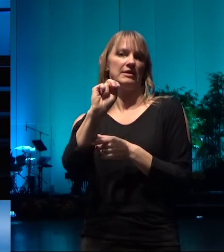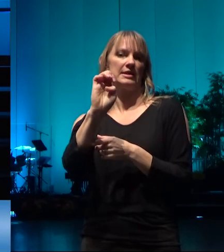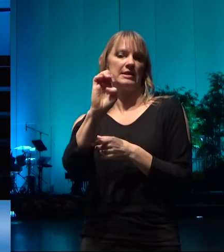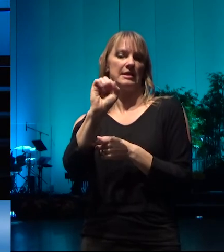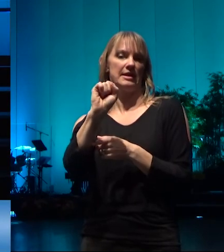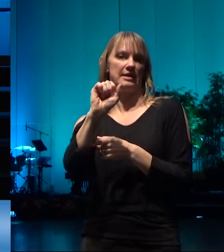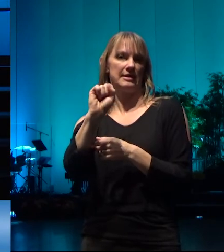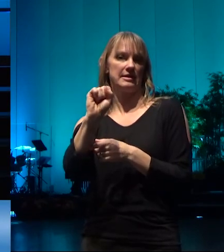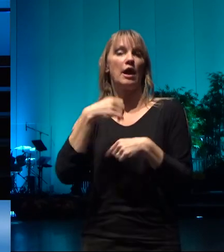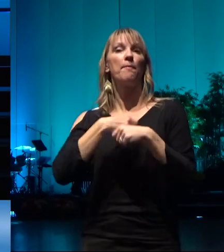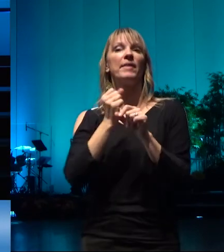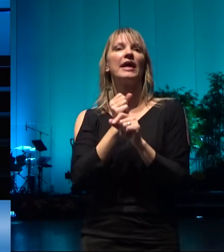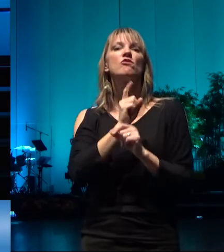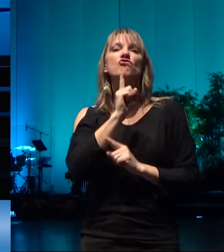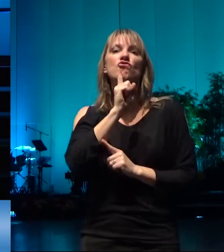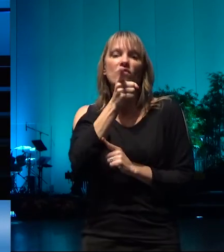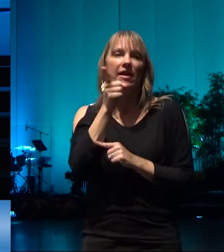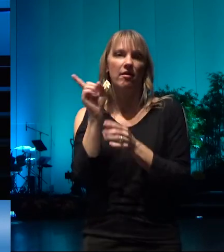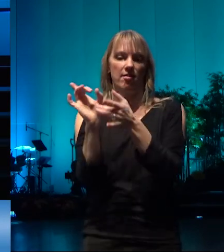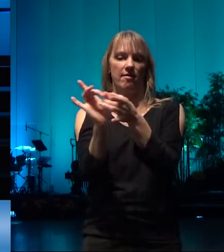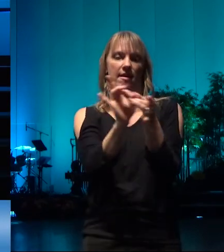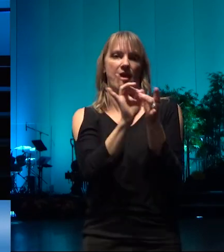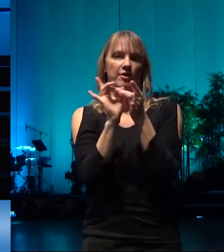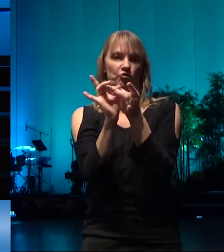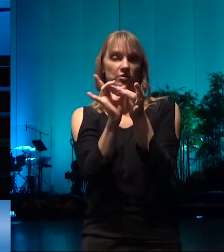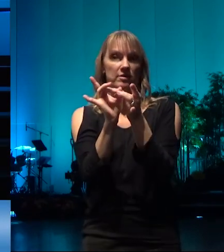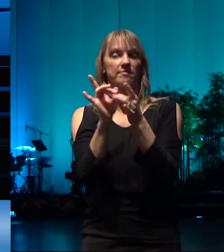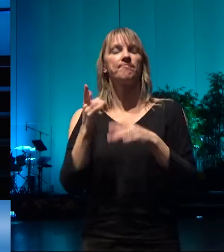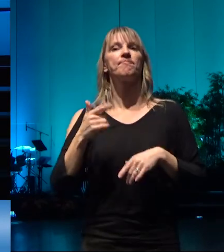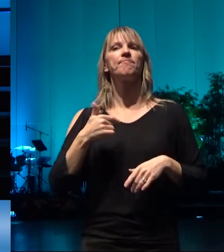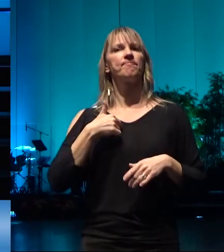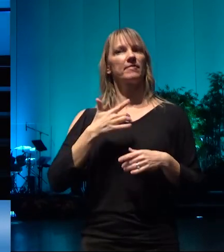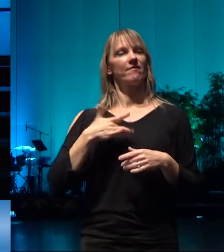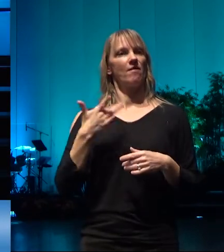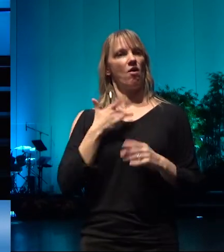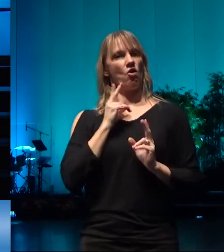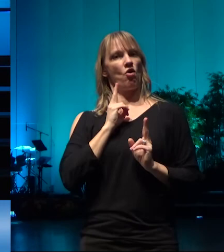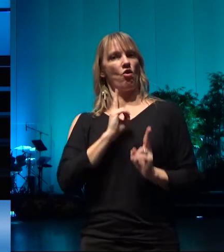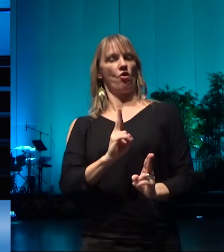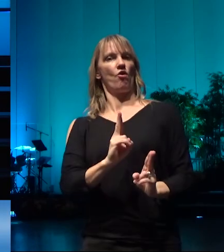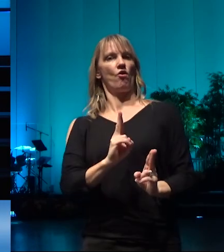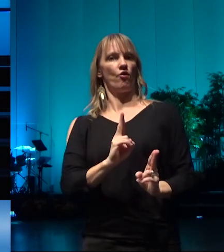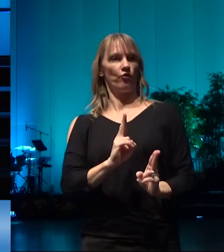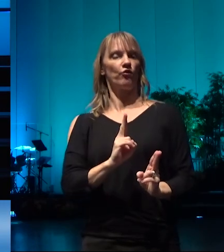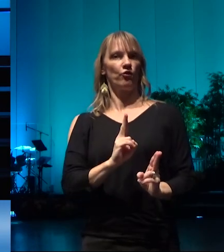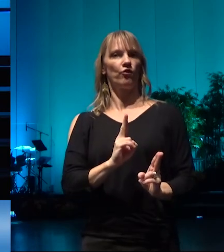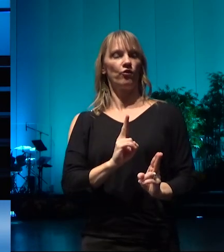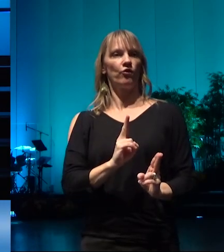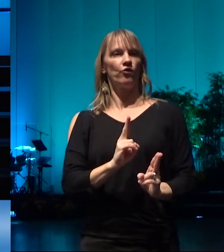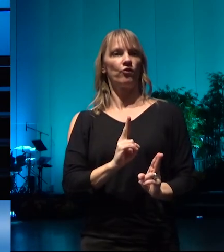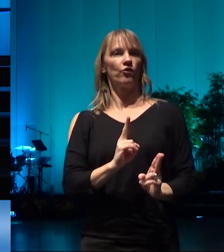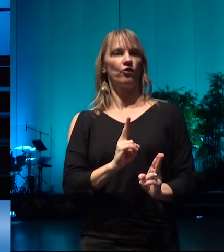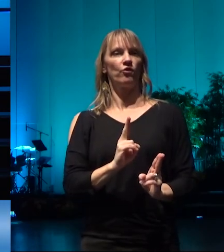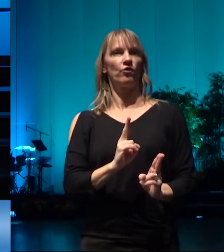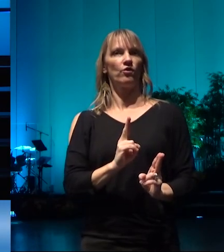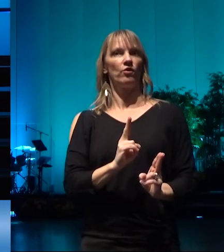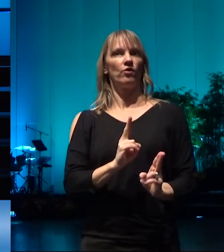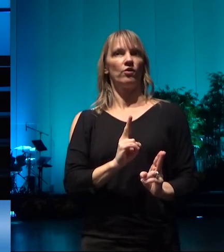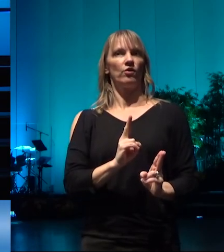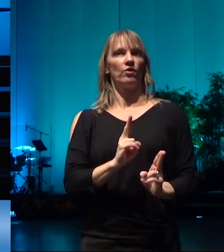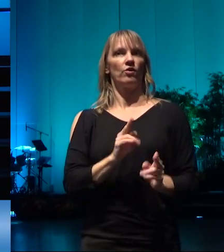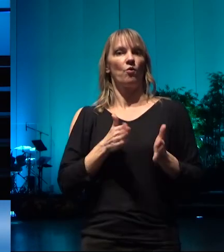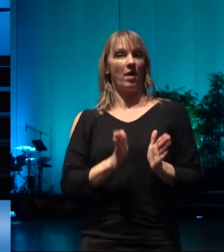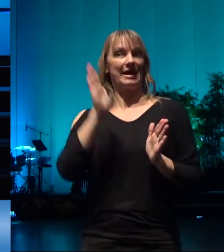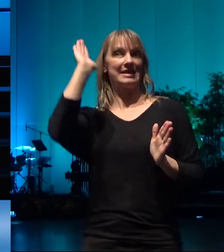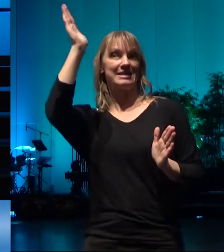realness. It's about making real connections. And I felt so honored that the